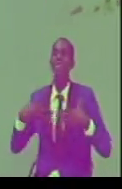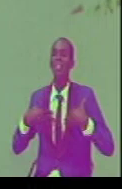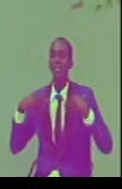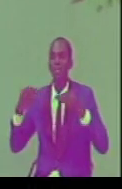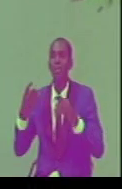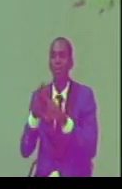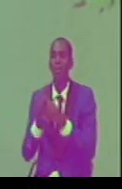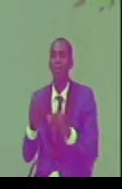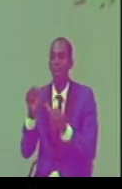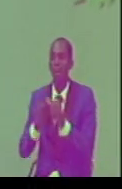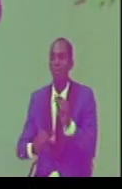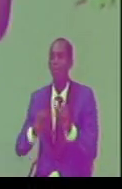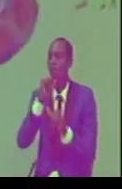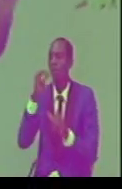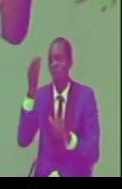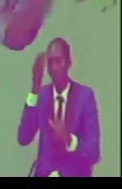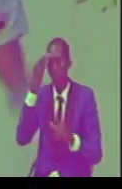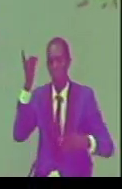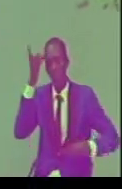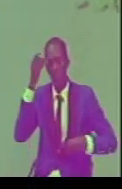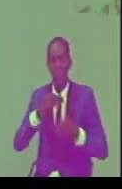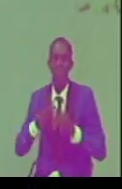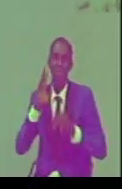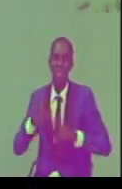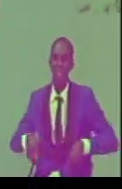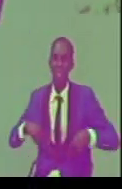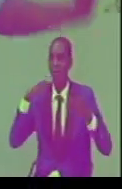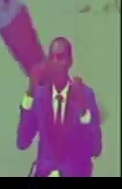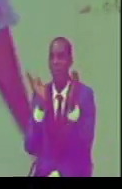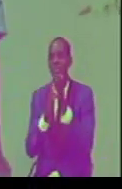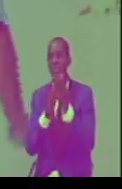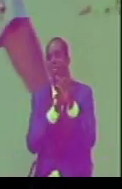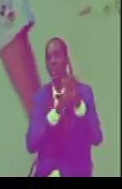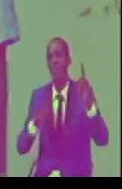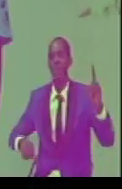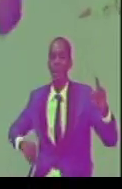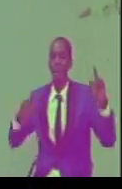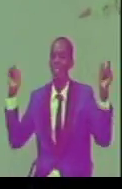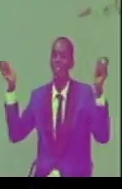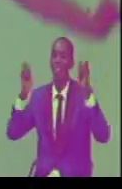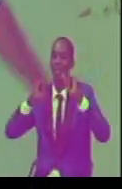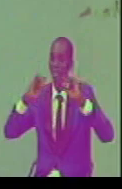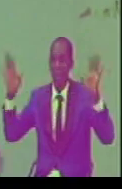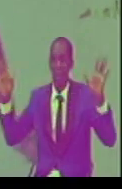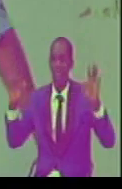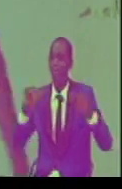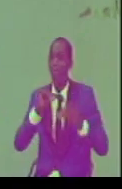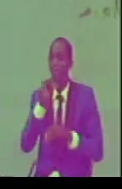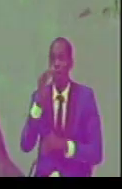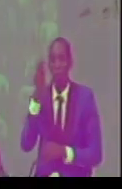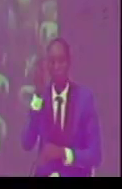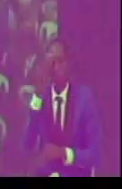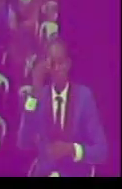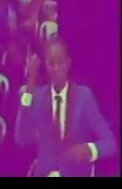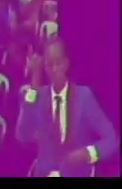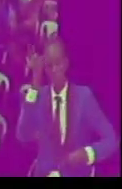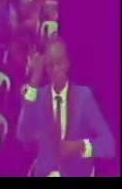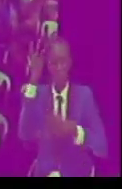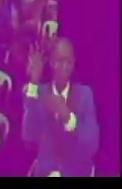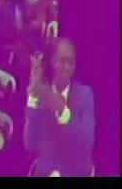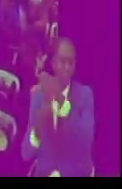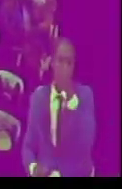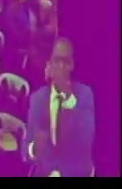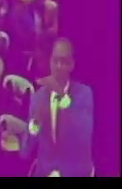healed from any unknown diseases that have been in my body. Praise the Lord!